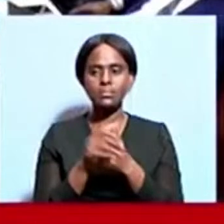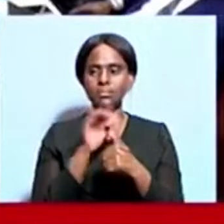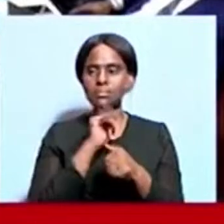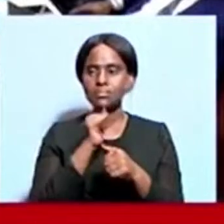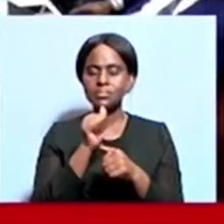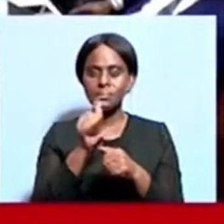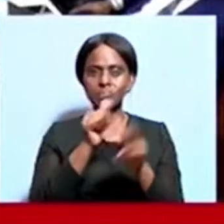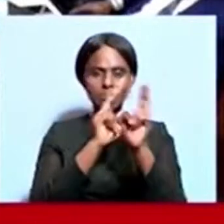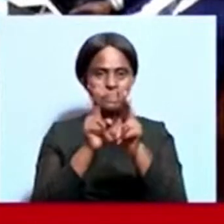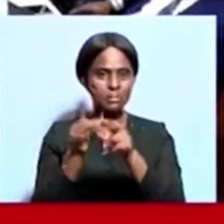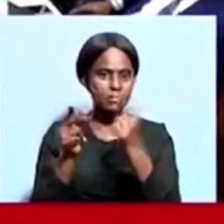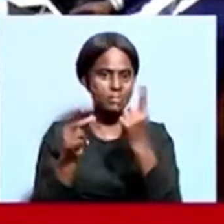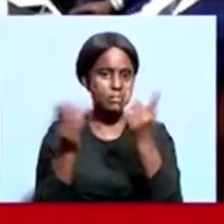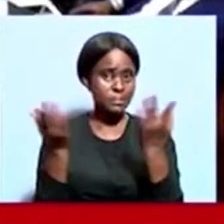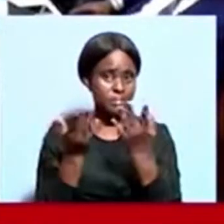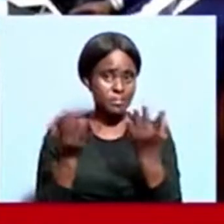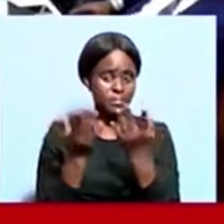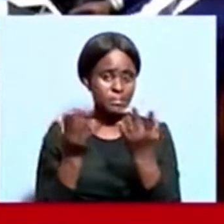to one.